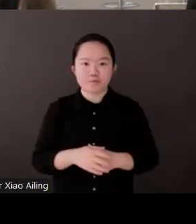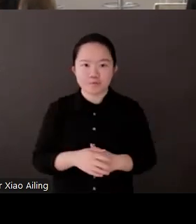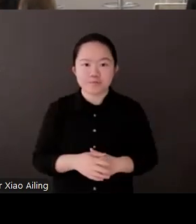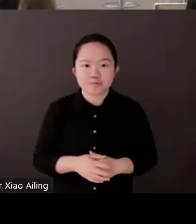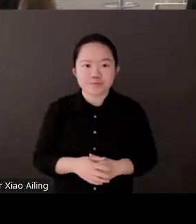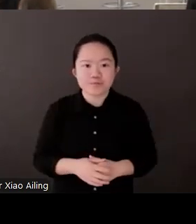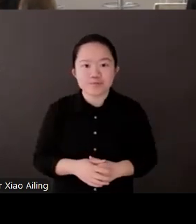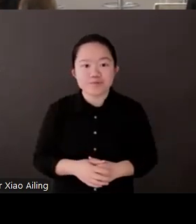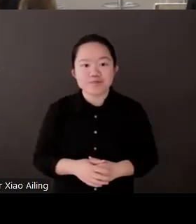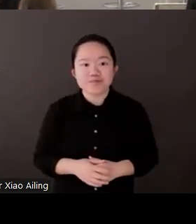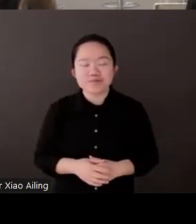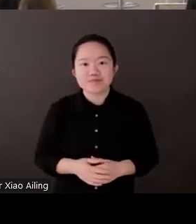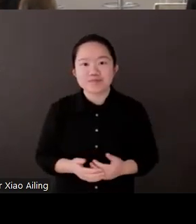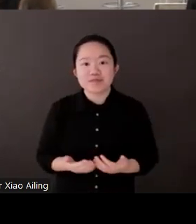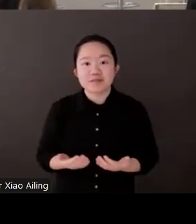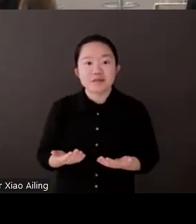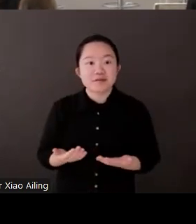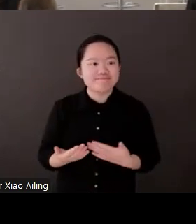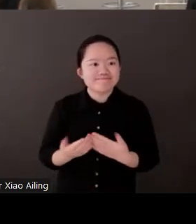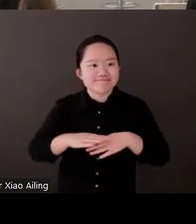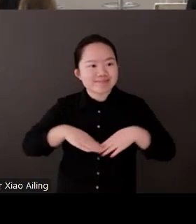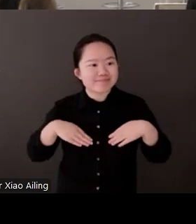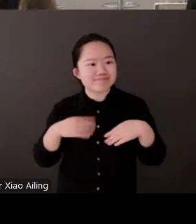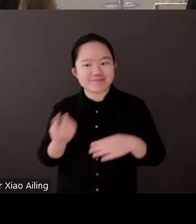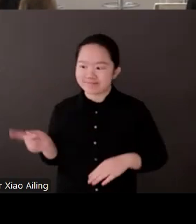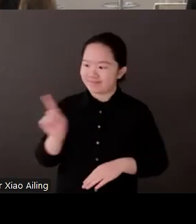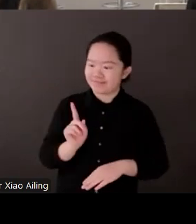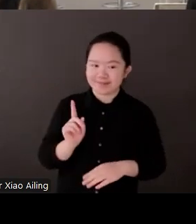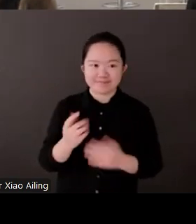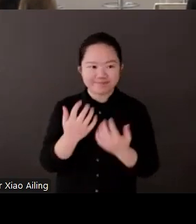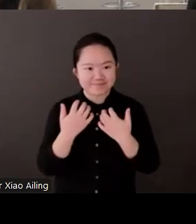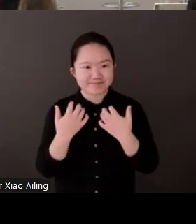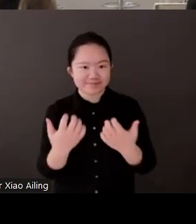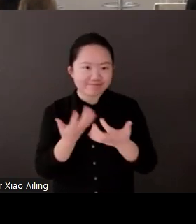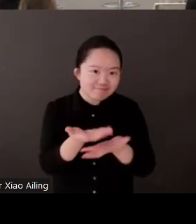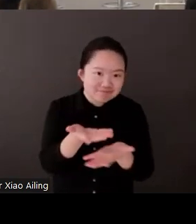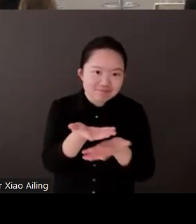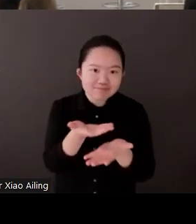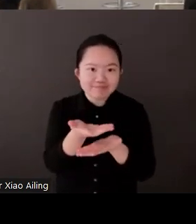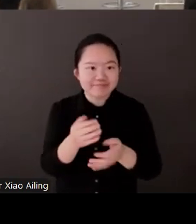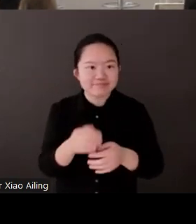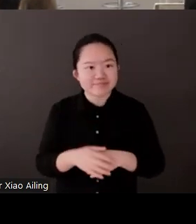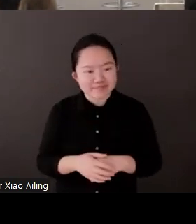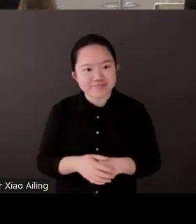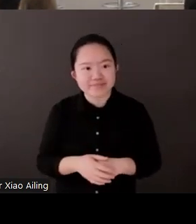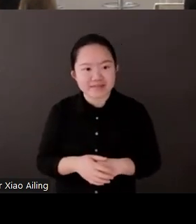today I will talk about what we at IAAP Nordic are doing and the